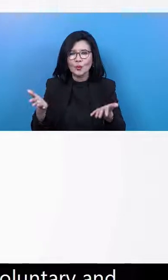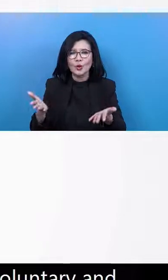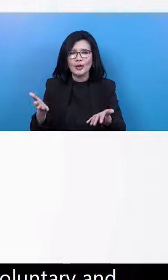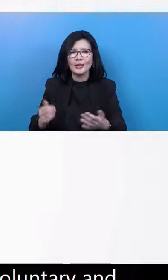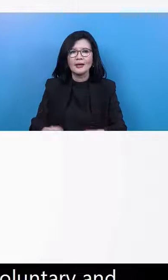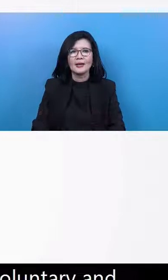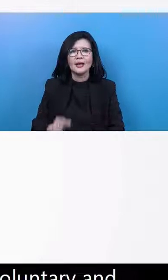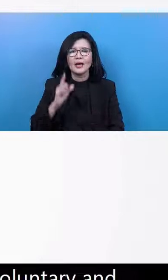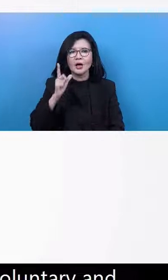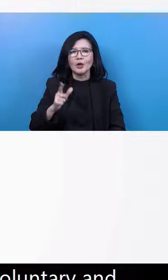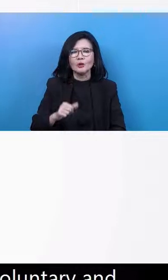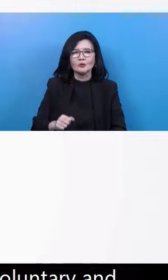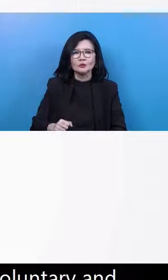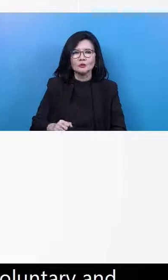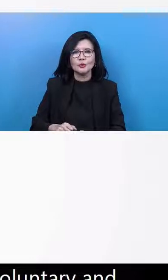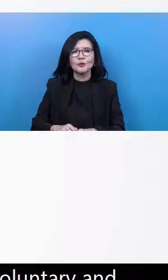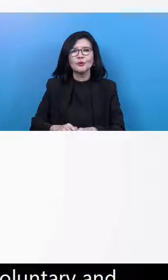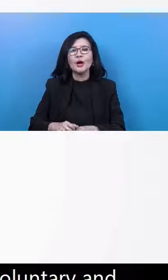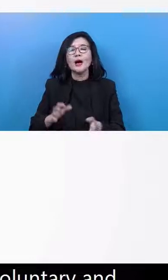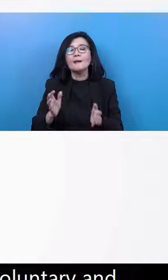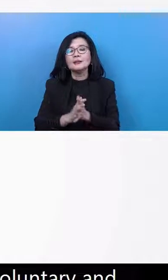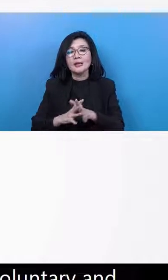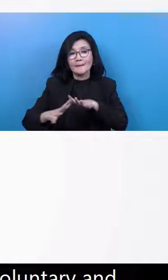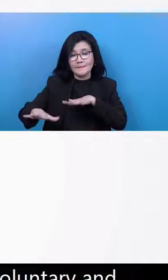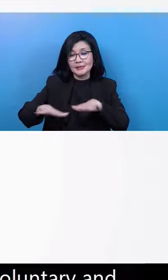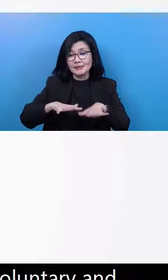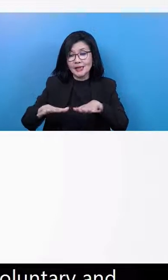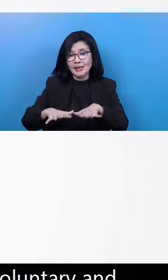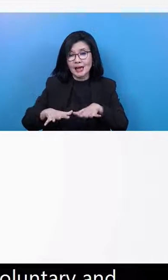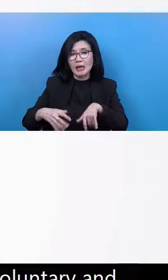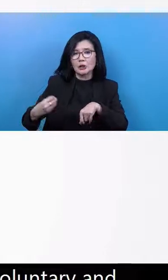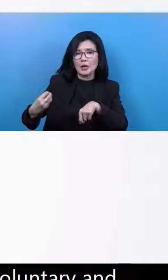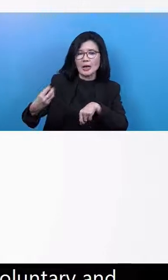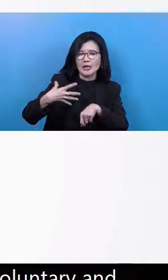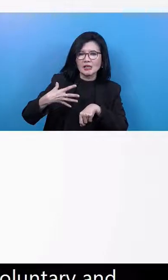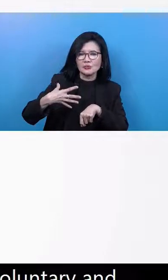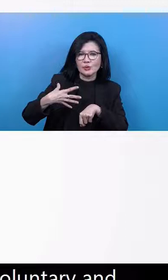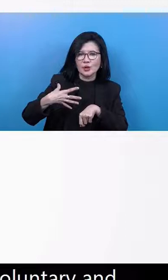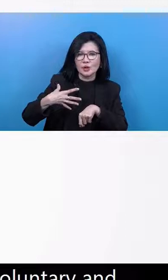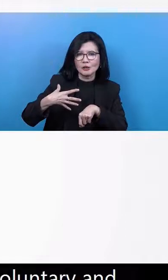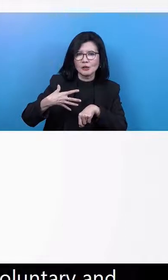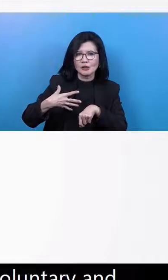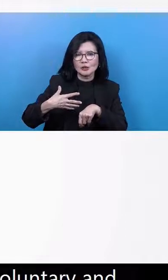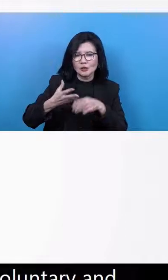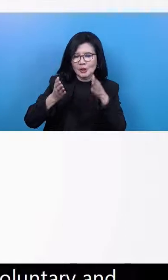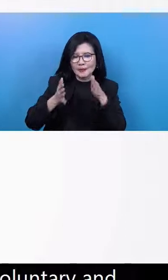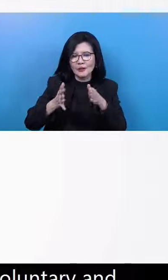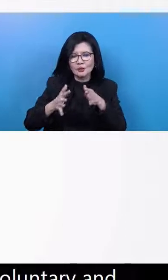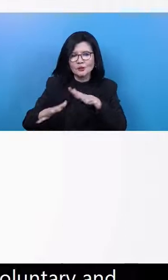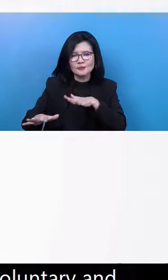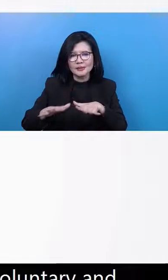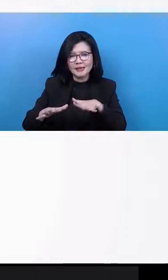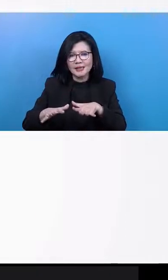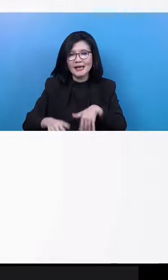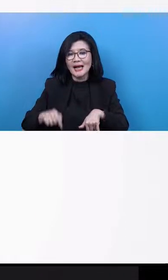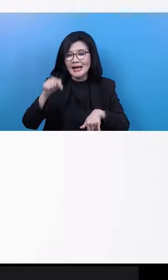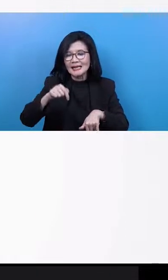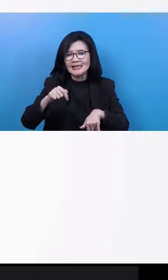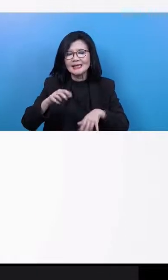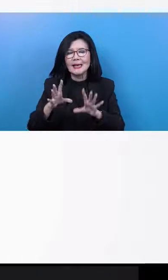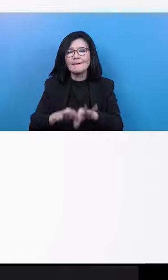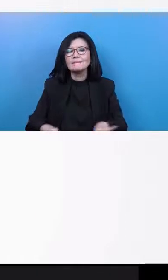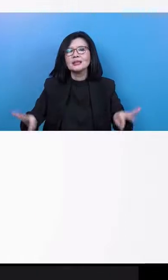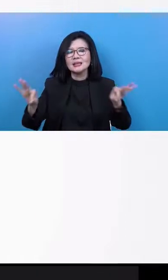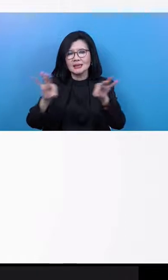would also like to inform that inclusivity remain key to safeguard livelihood. And then we